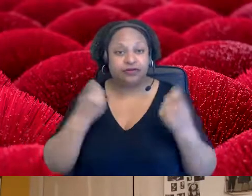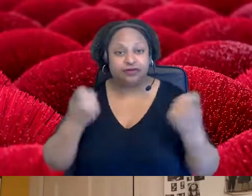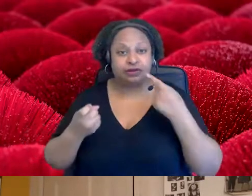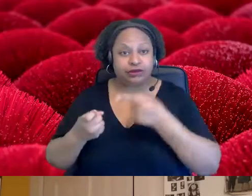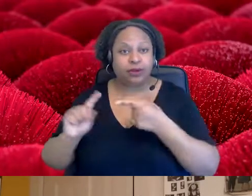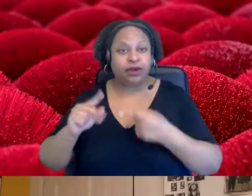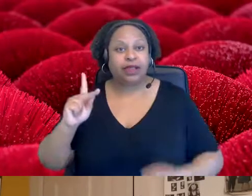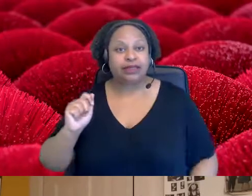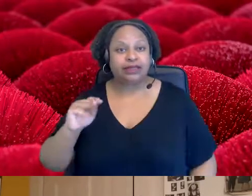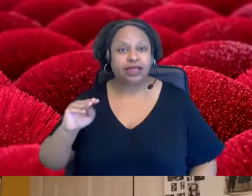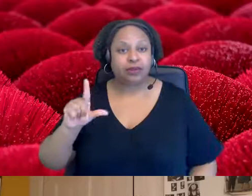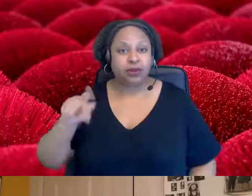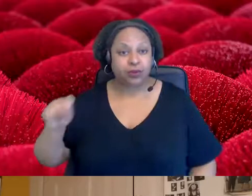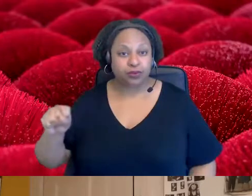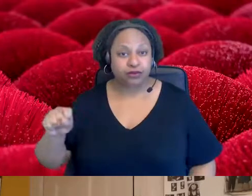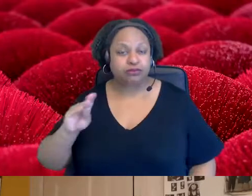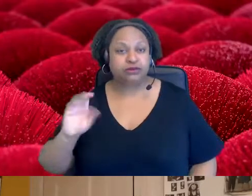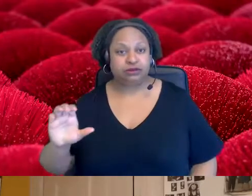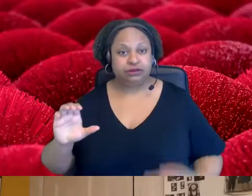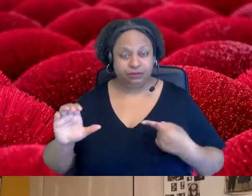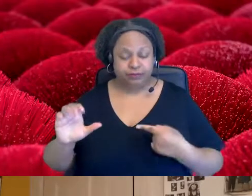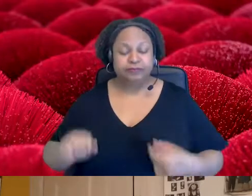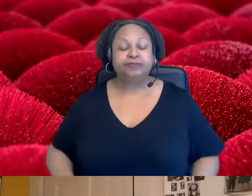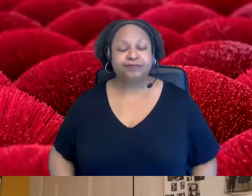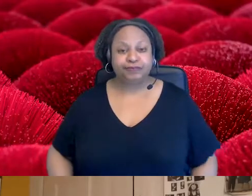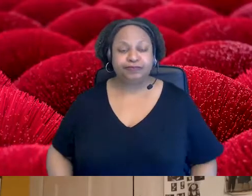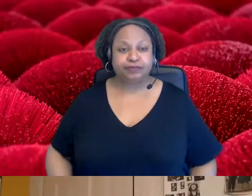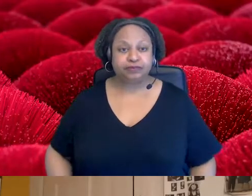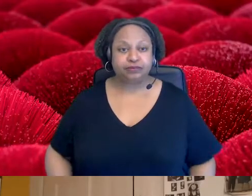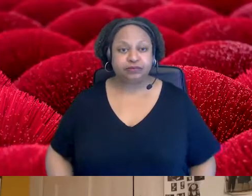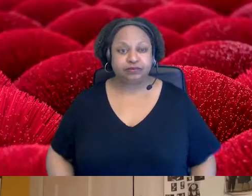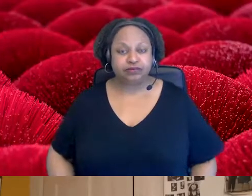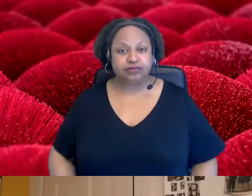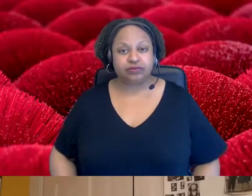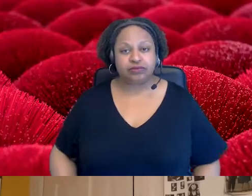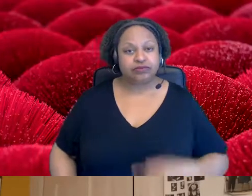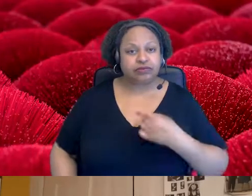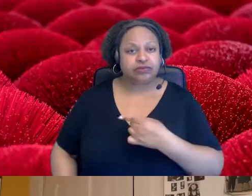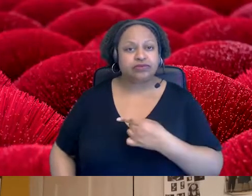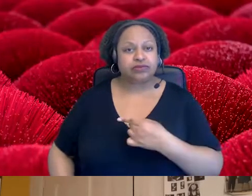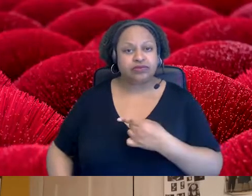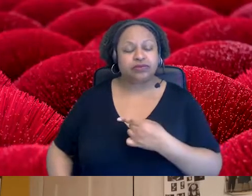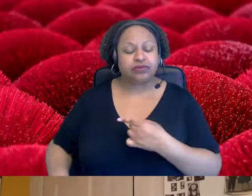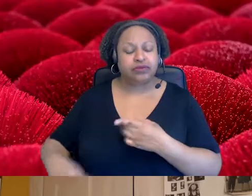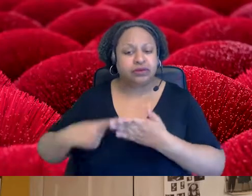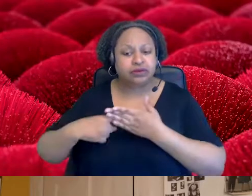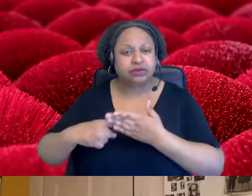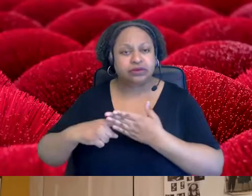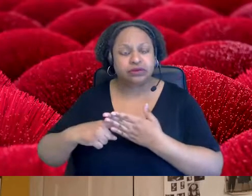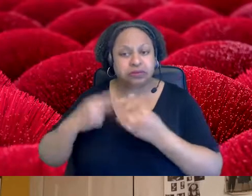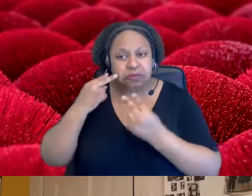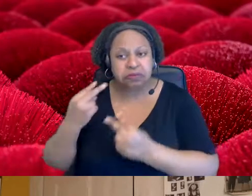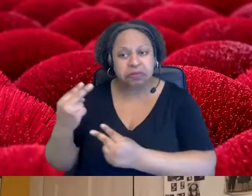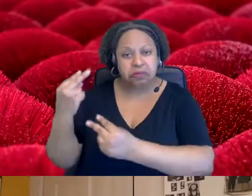Kamloops, and there's this whole overview of what's been happening, and there's a lot of holes that aren't